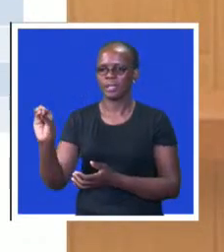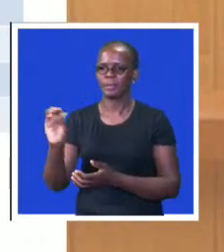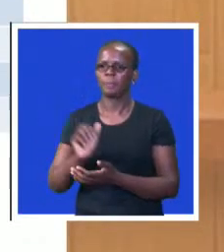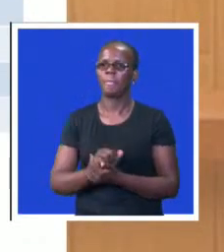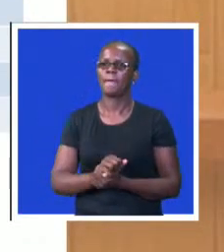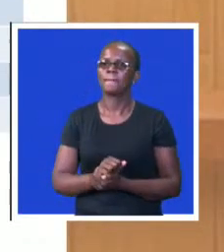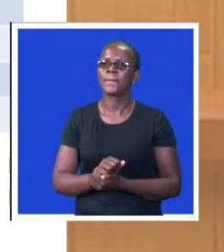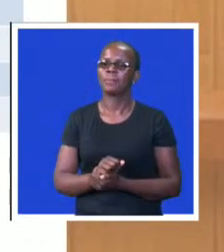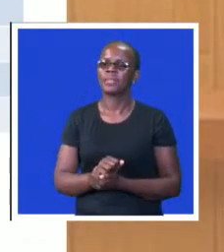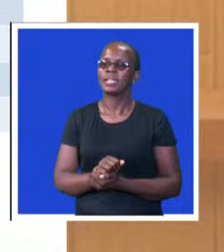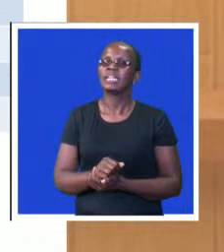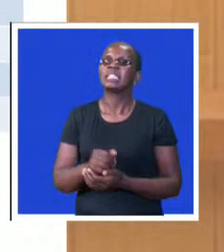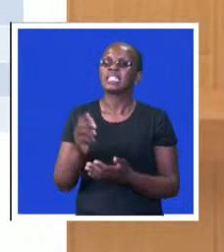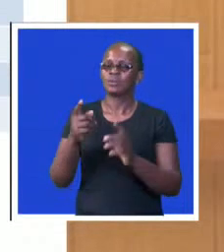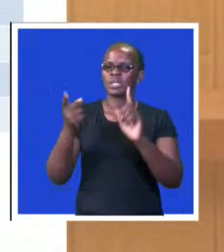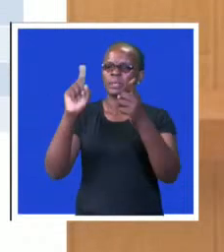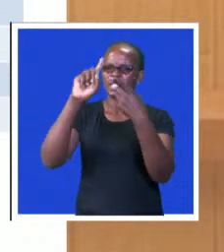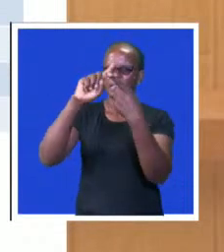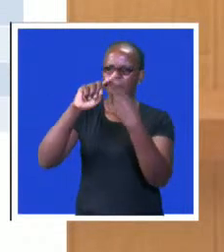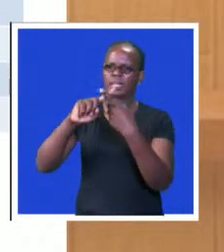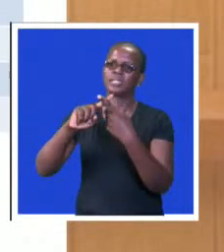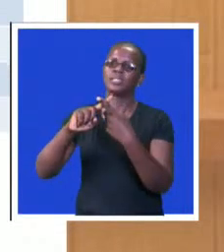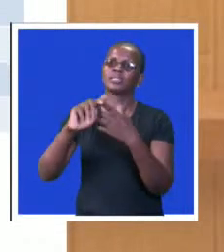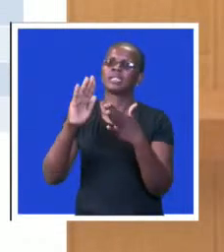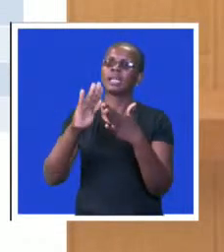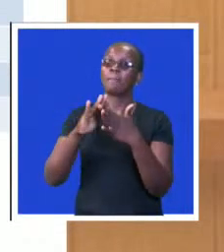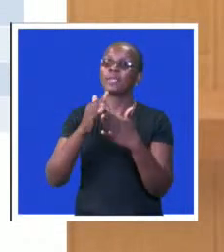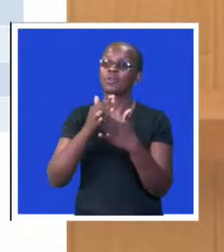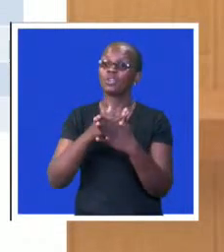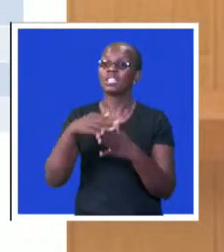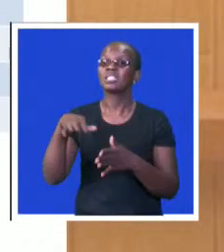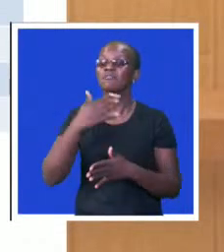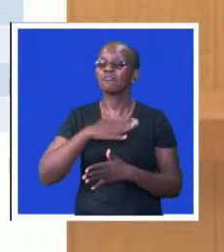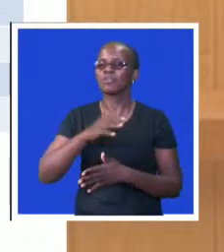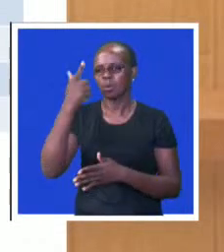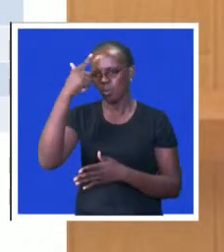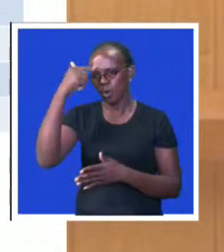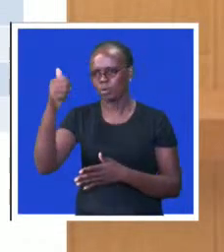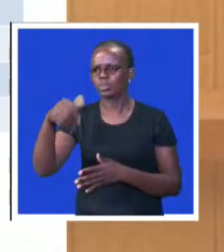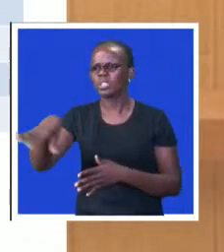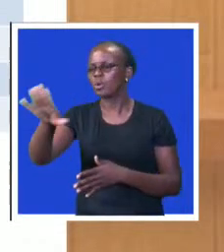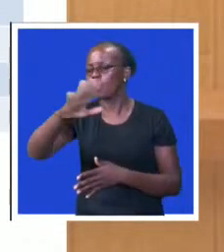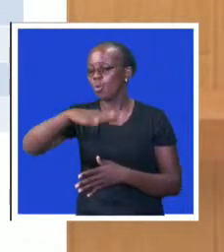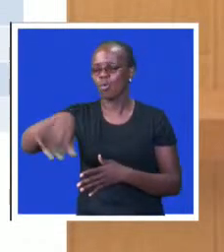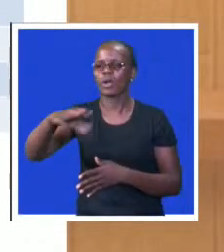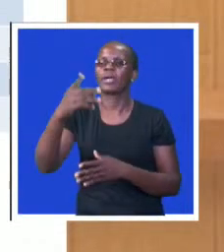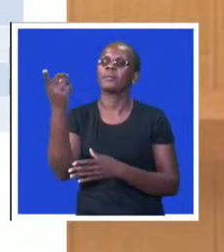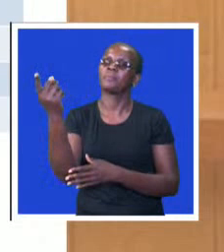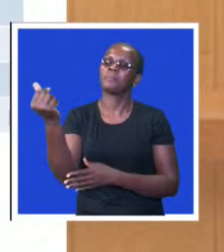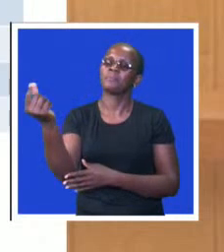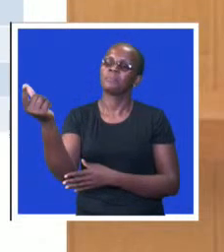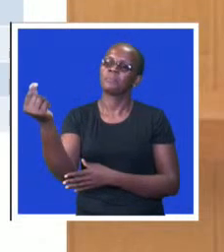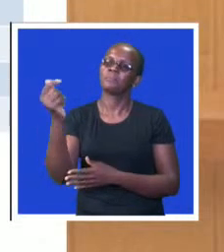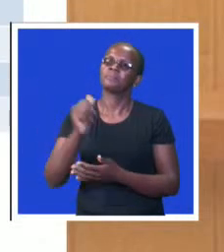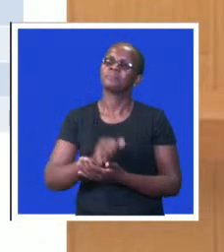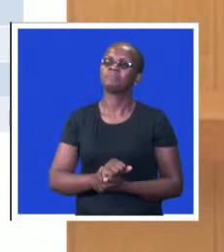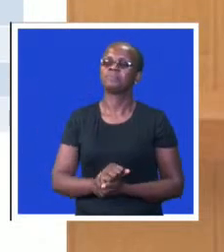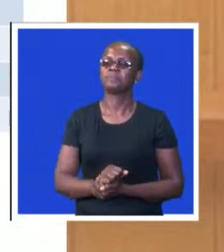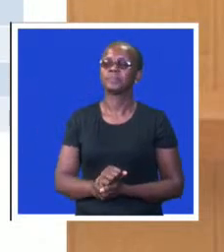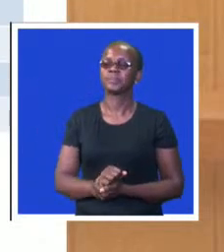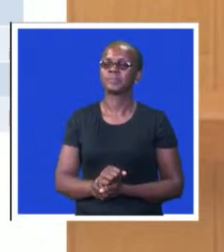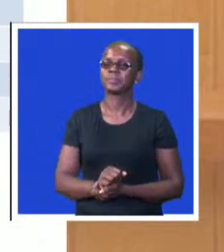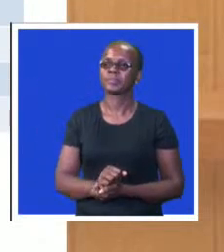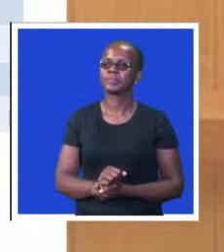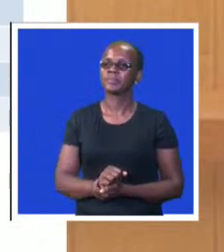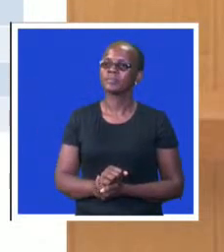going to be using addition because we are looking for the sum. We are looking for the sum.